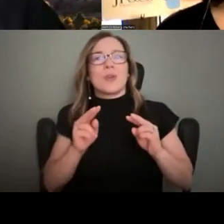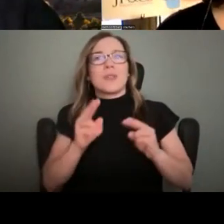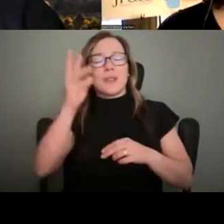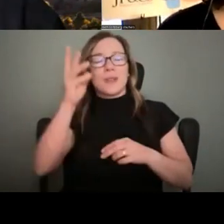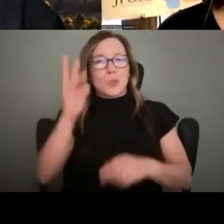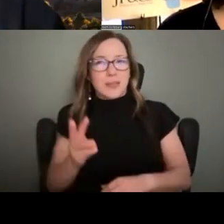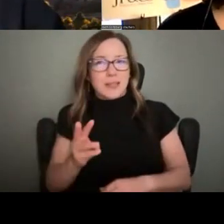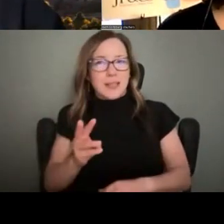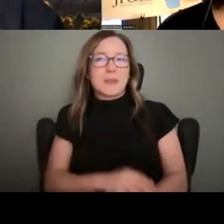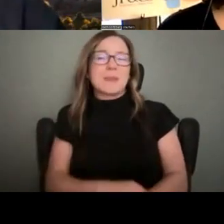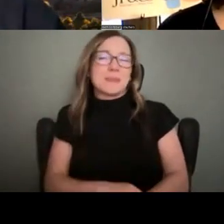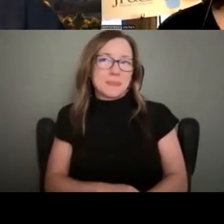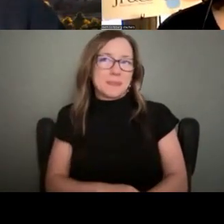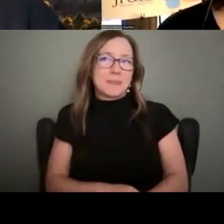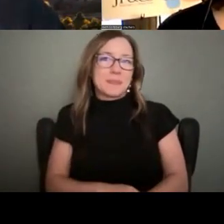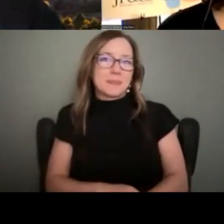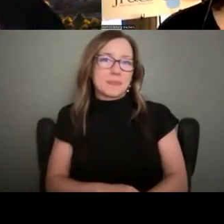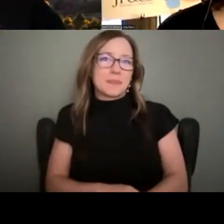Wednesdays.